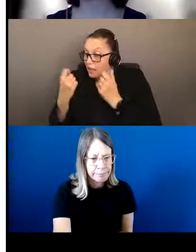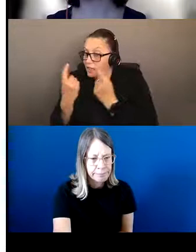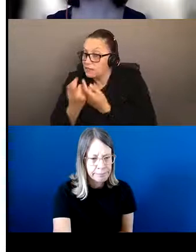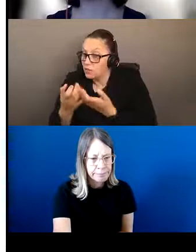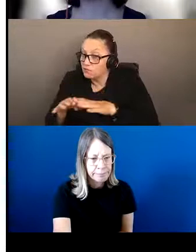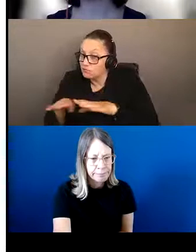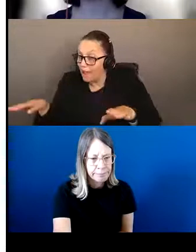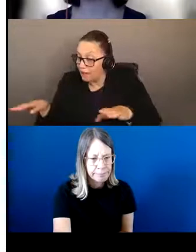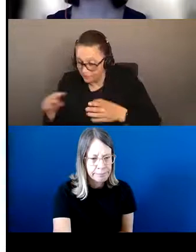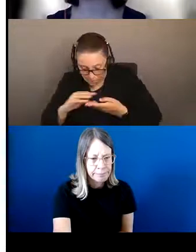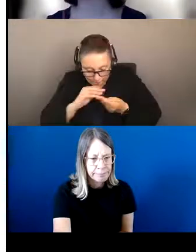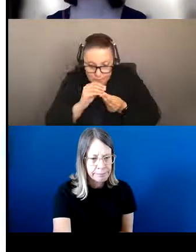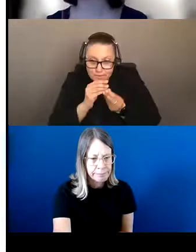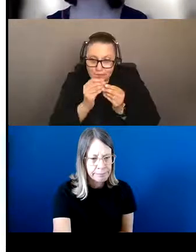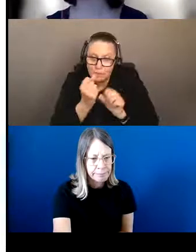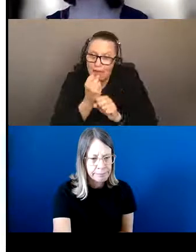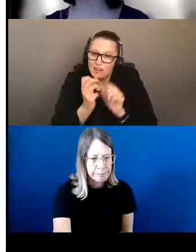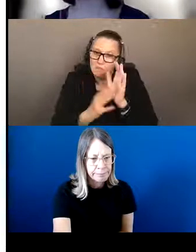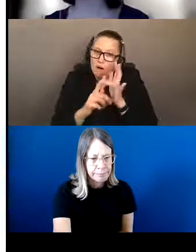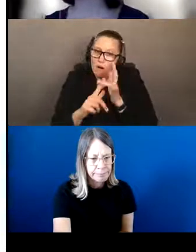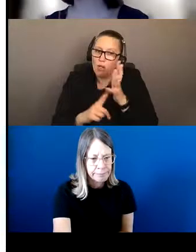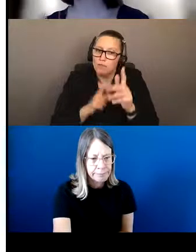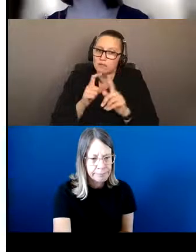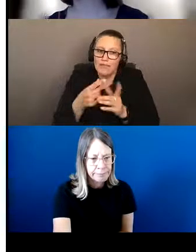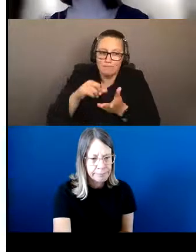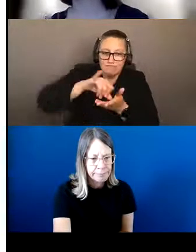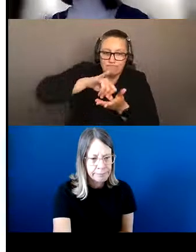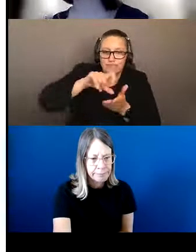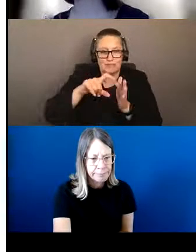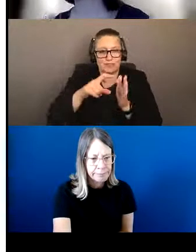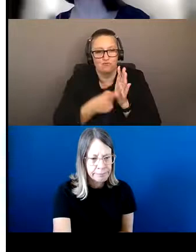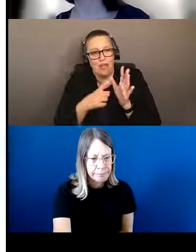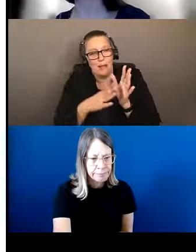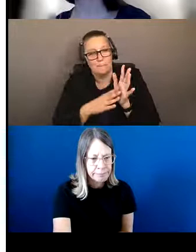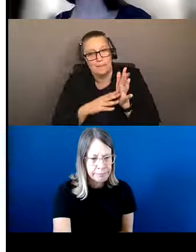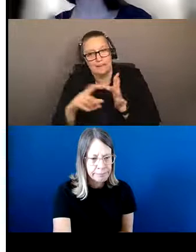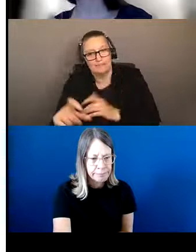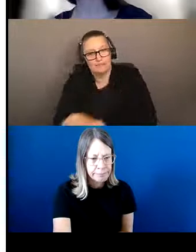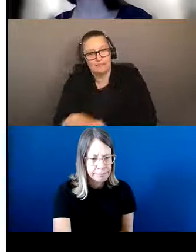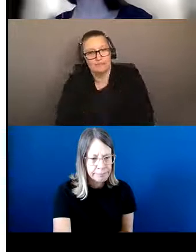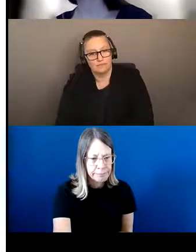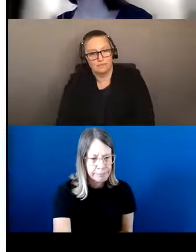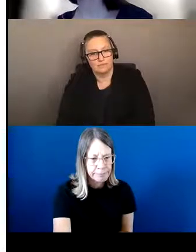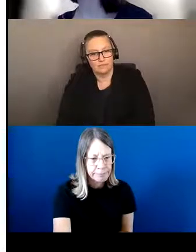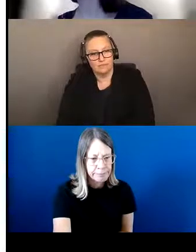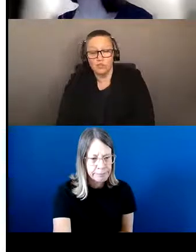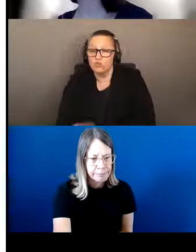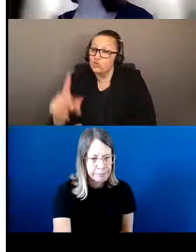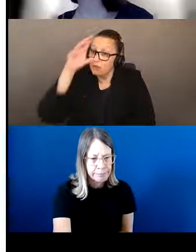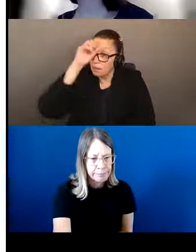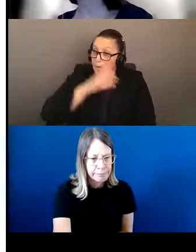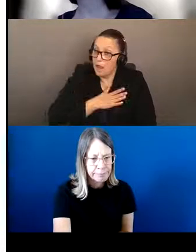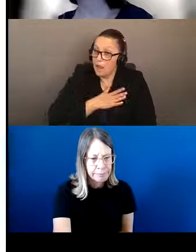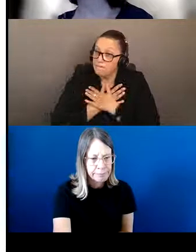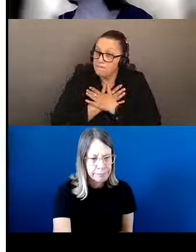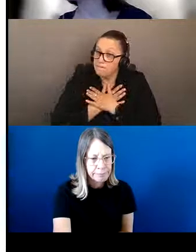architectural details in his home. If the title of Jeff's work was a question, do you remember my love? Then